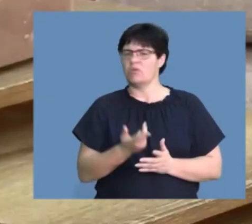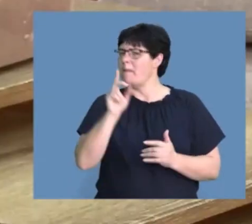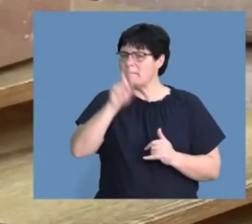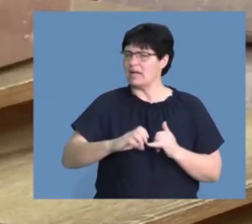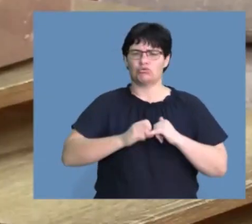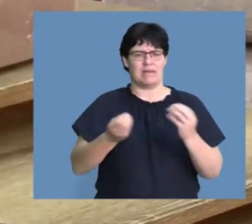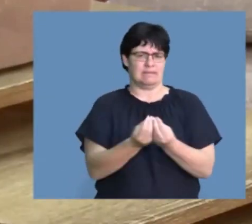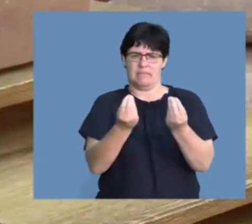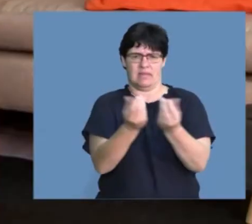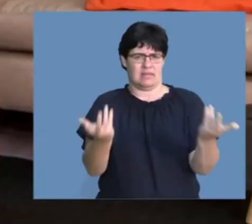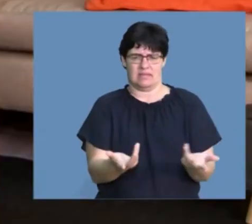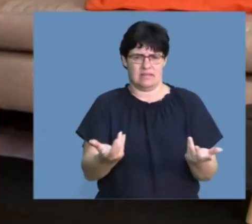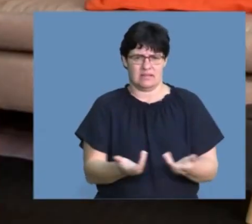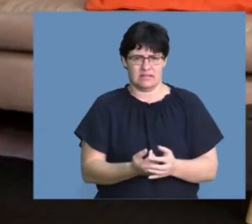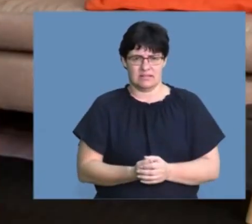You've got to try something.